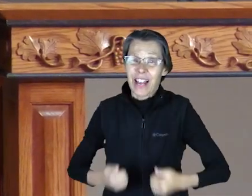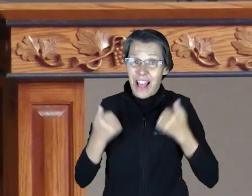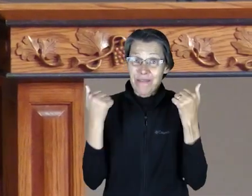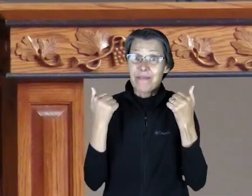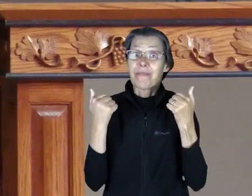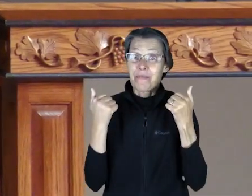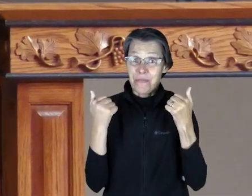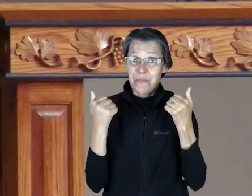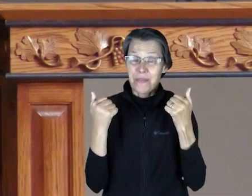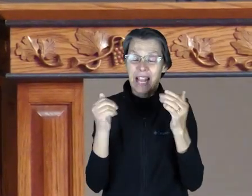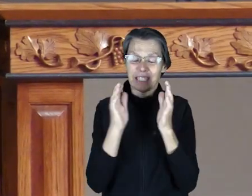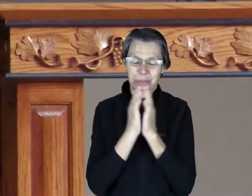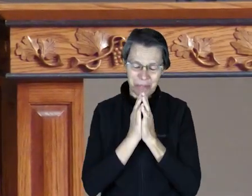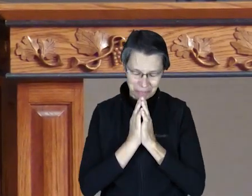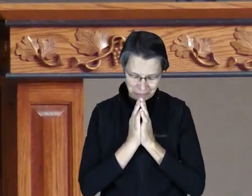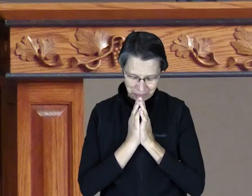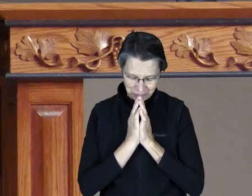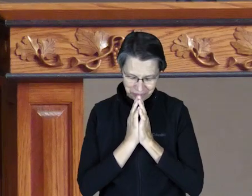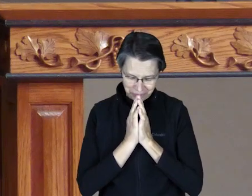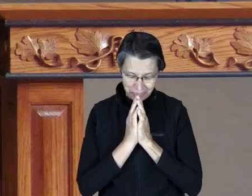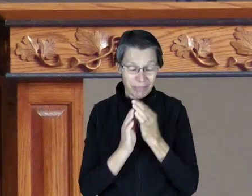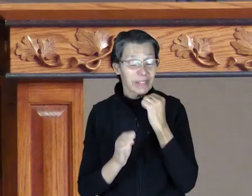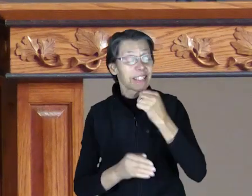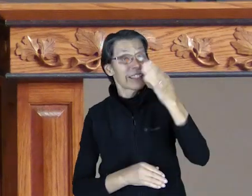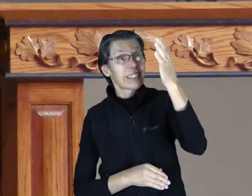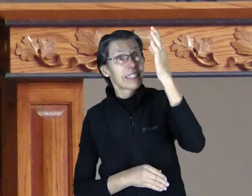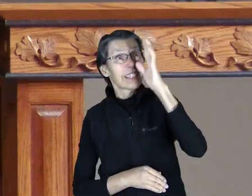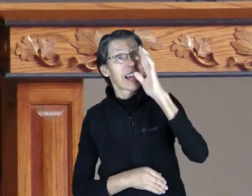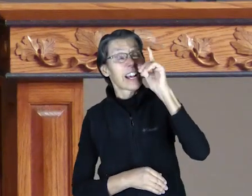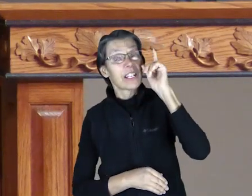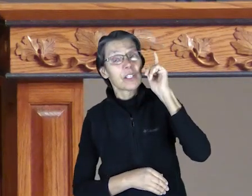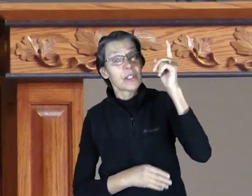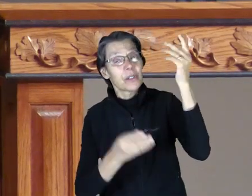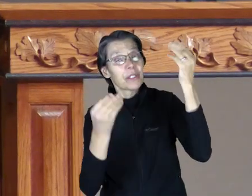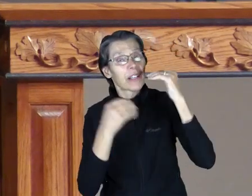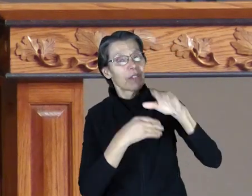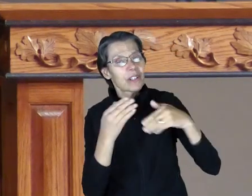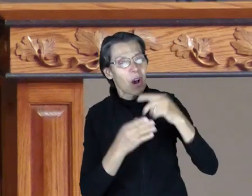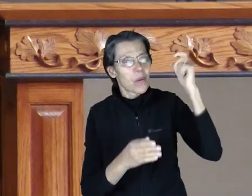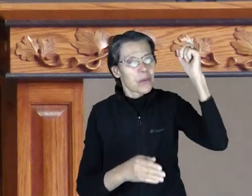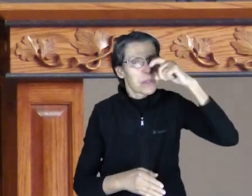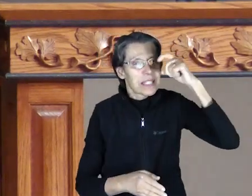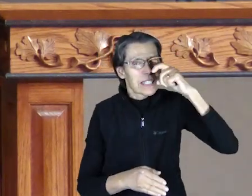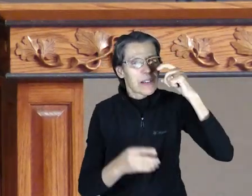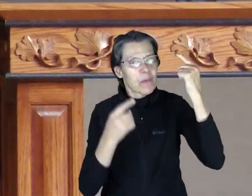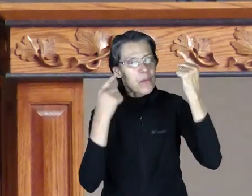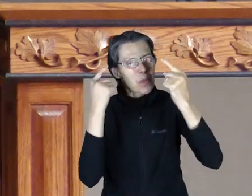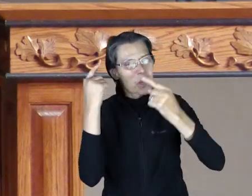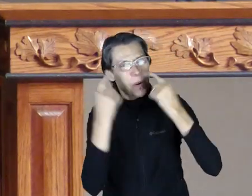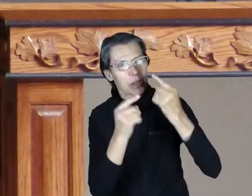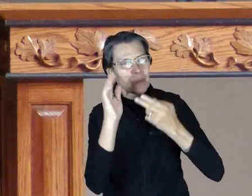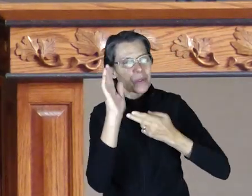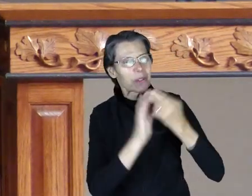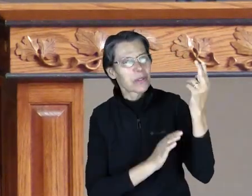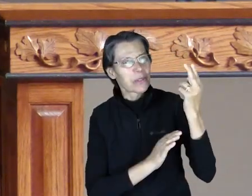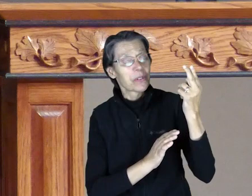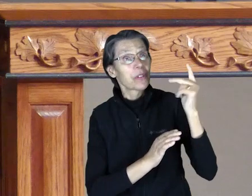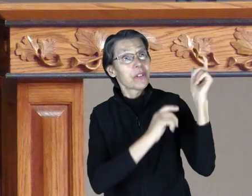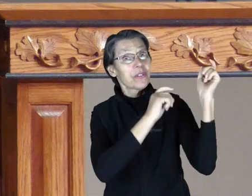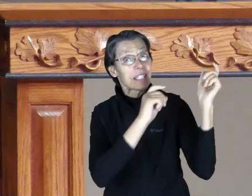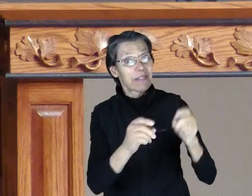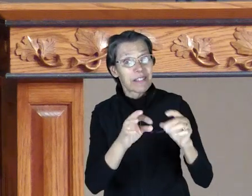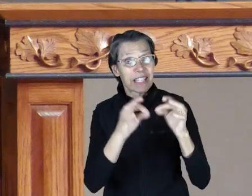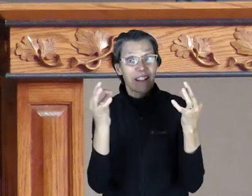entire life. Let's all pray together. Dear God, source of all wisdom, wonder, and